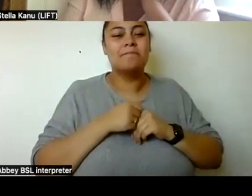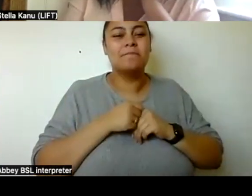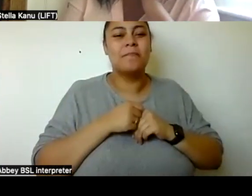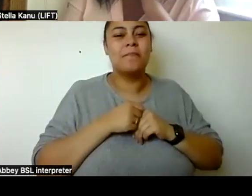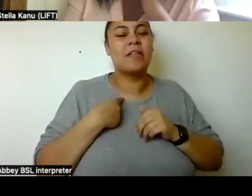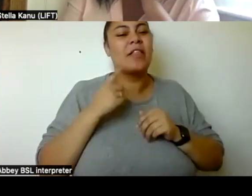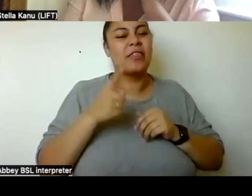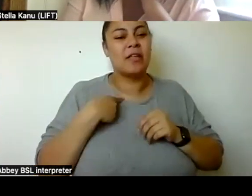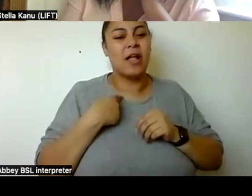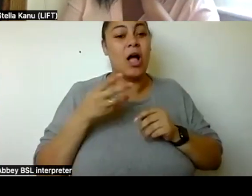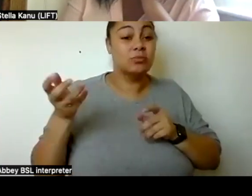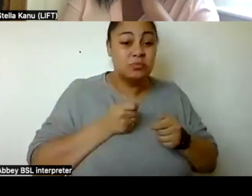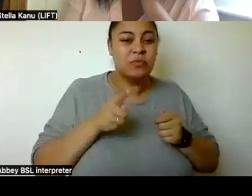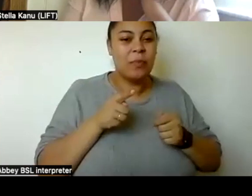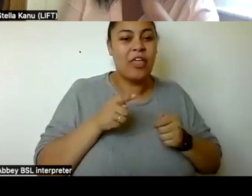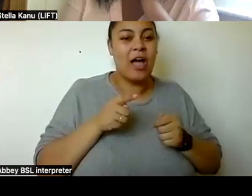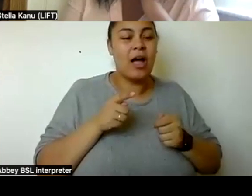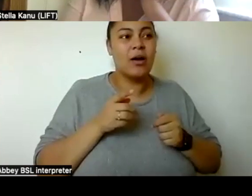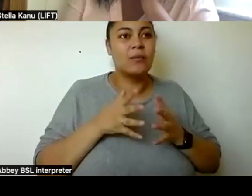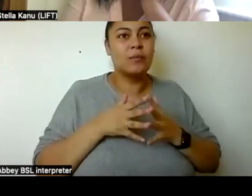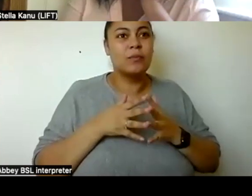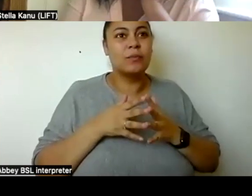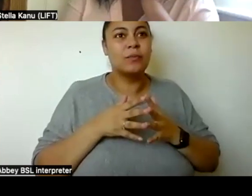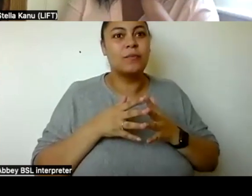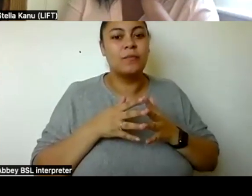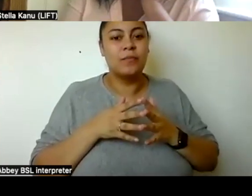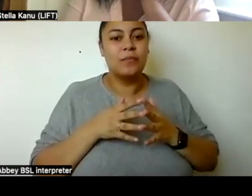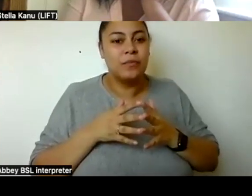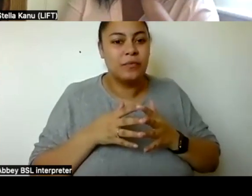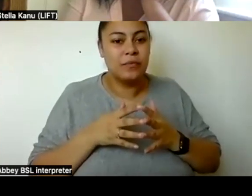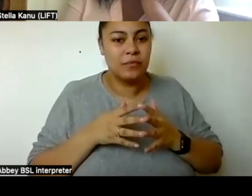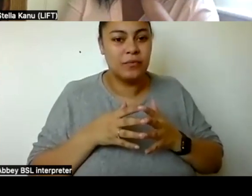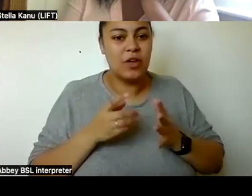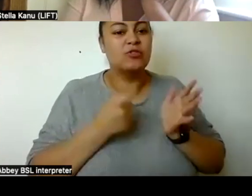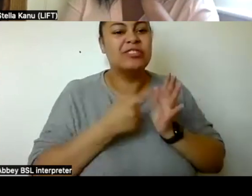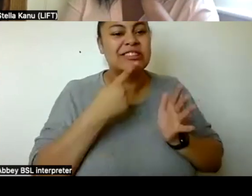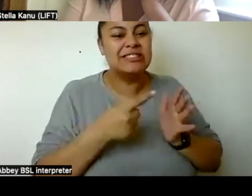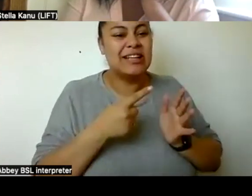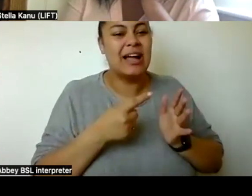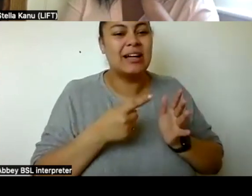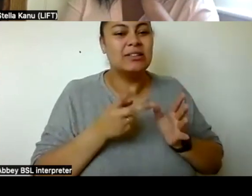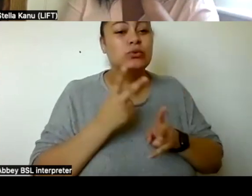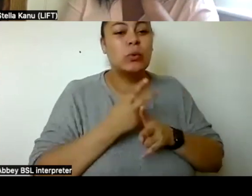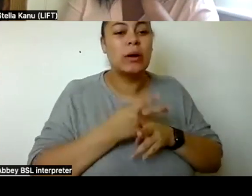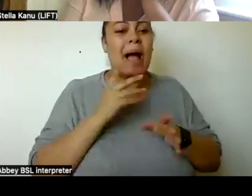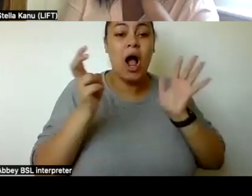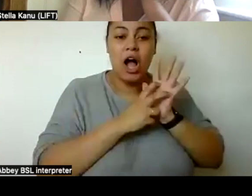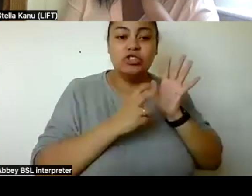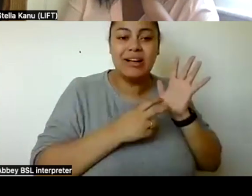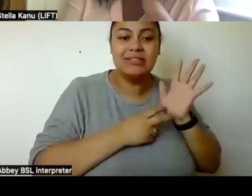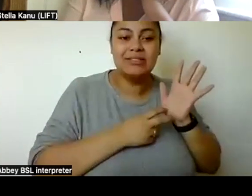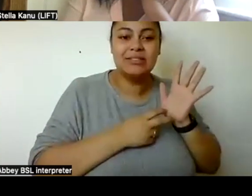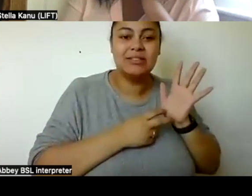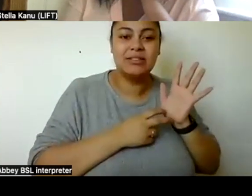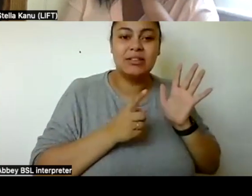The thing that I took from that was, stood out to me, something Richard said when he was talking about contracting, which